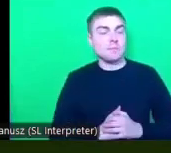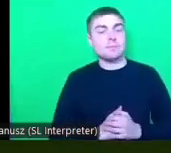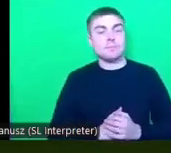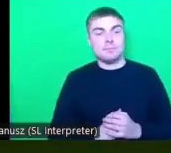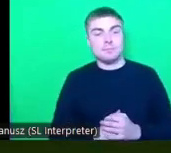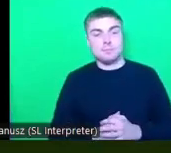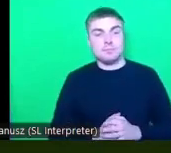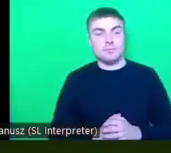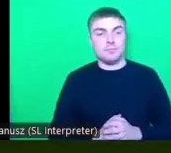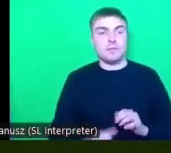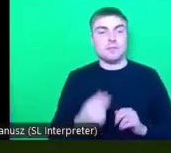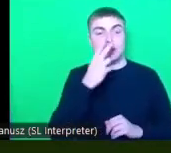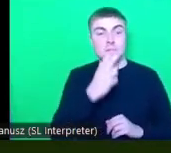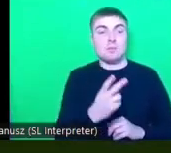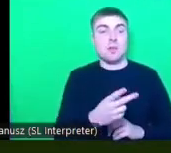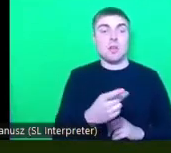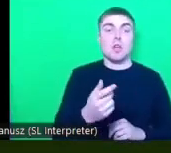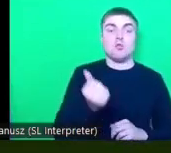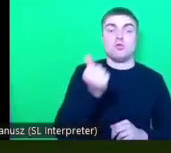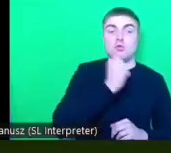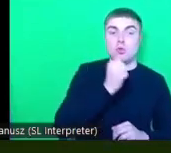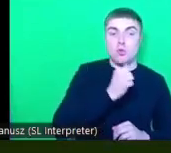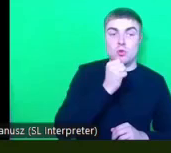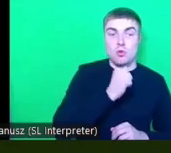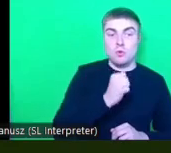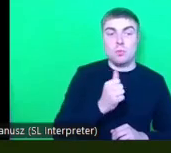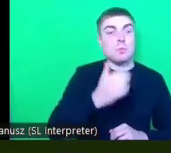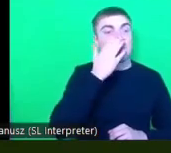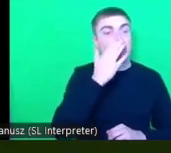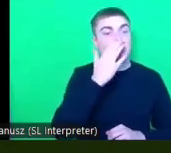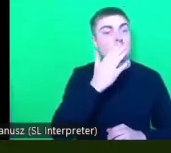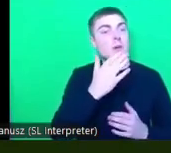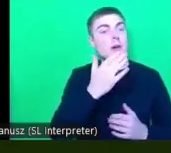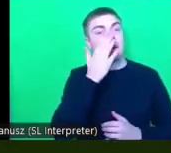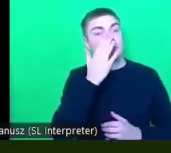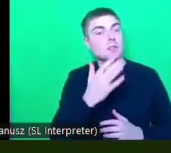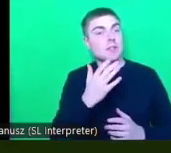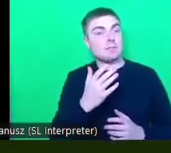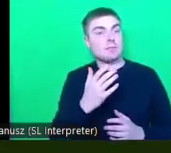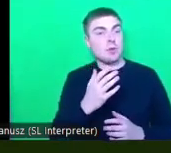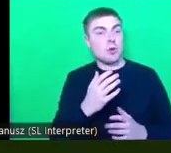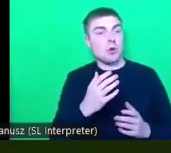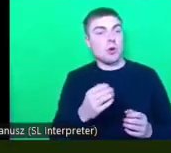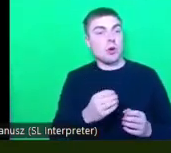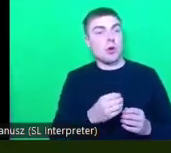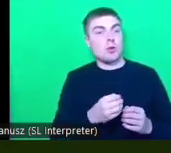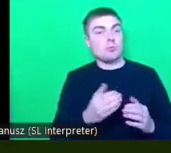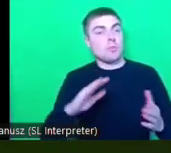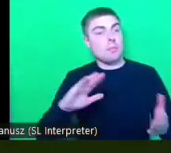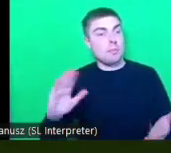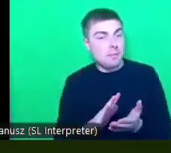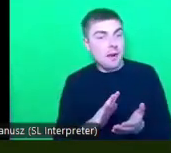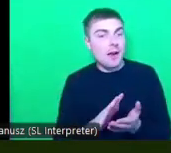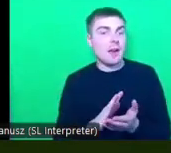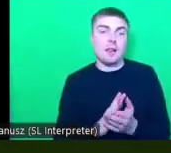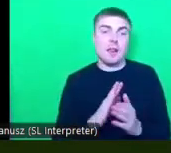dots here are showing that the degree of browsing is pretty low, and the black ones, that we just have a few